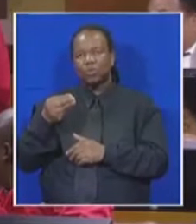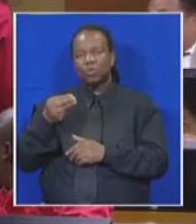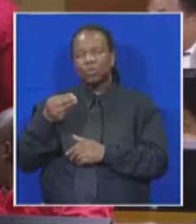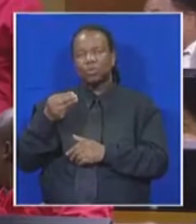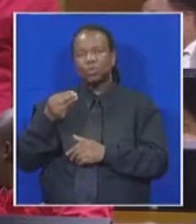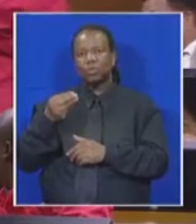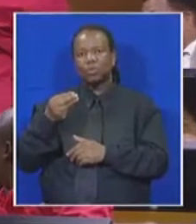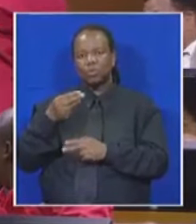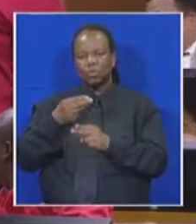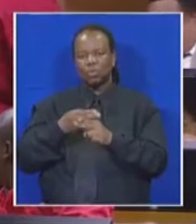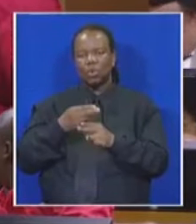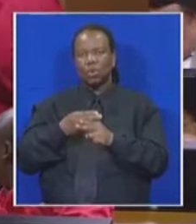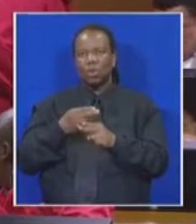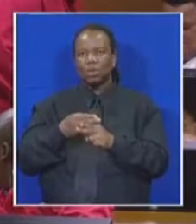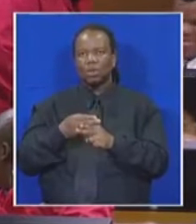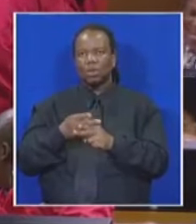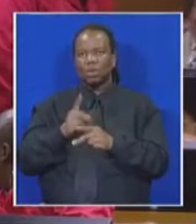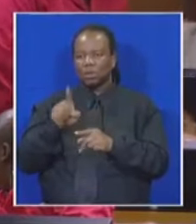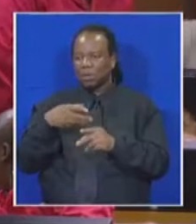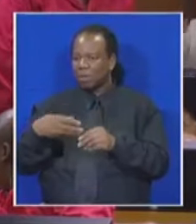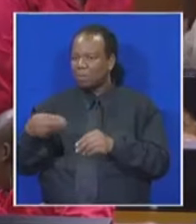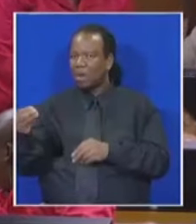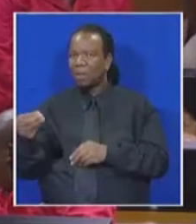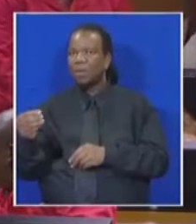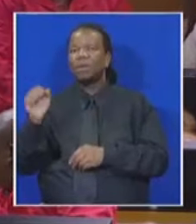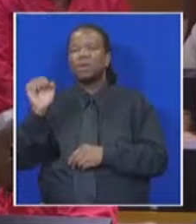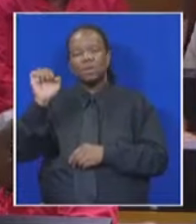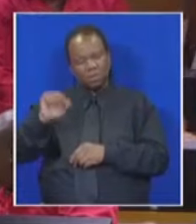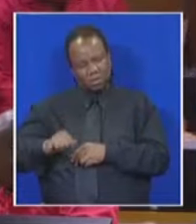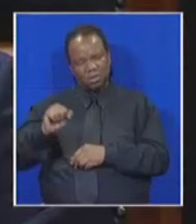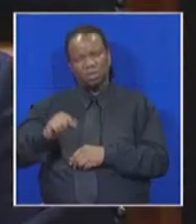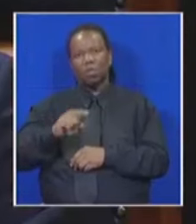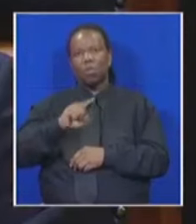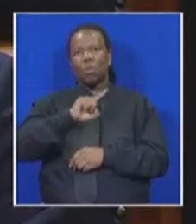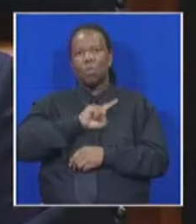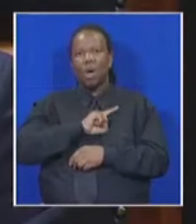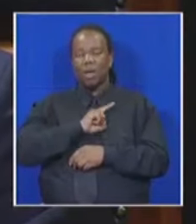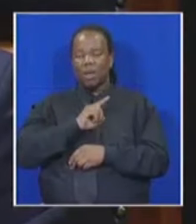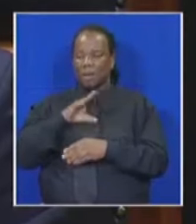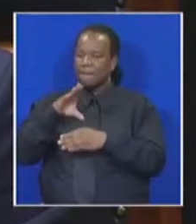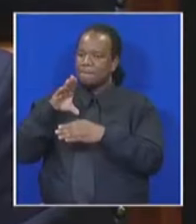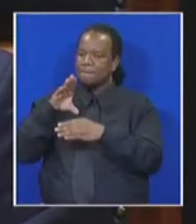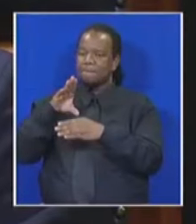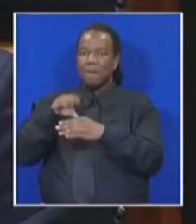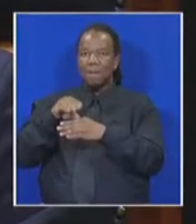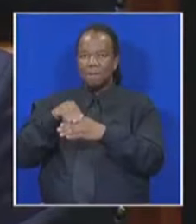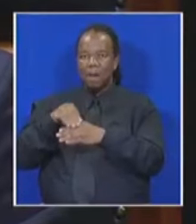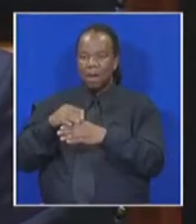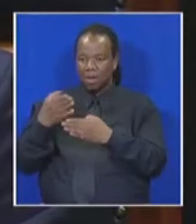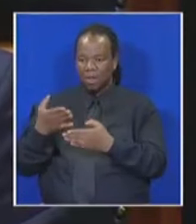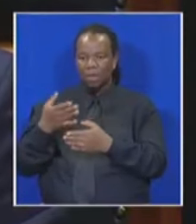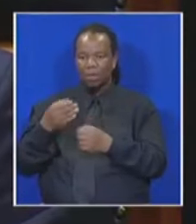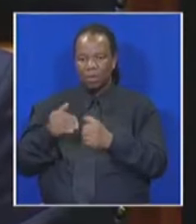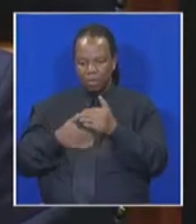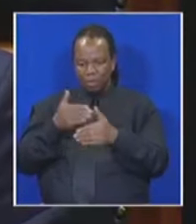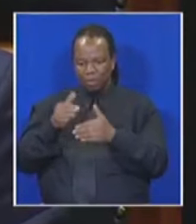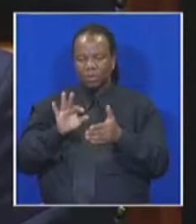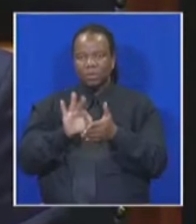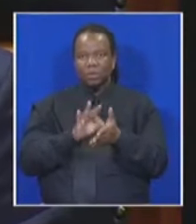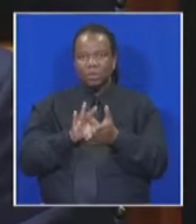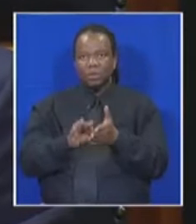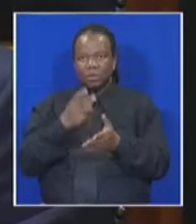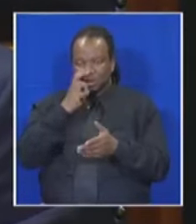being allowed to get out here. Yes, it's because, Honorable Member, we were in the process of voting. Yes, but she needs to go to the loo